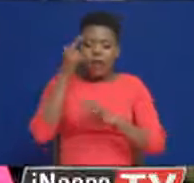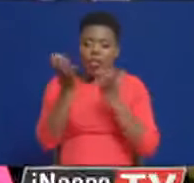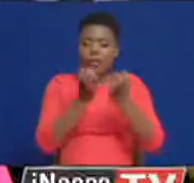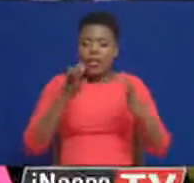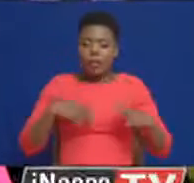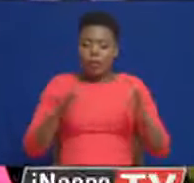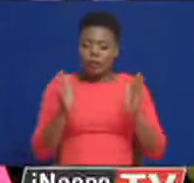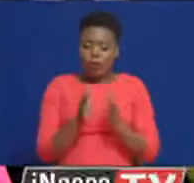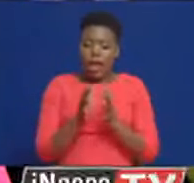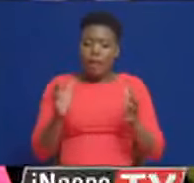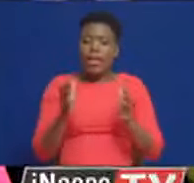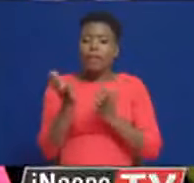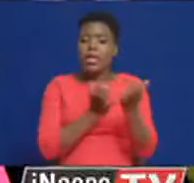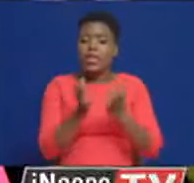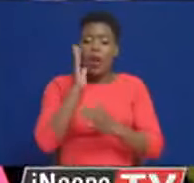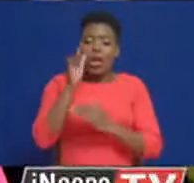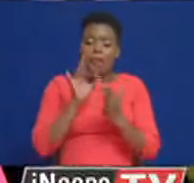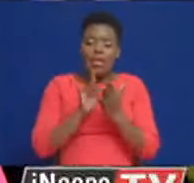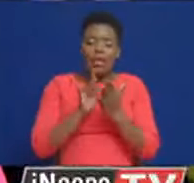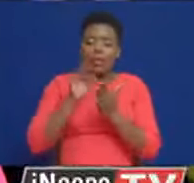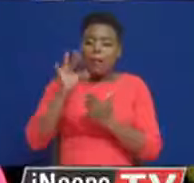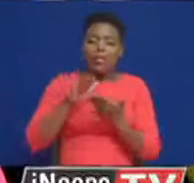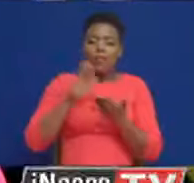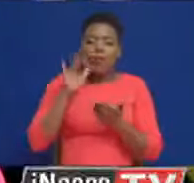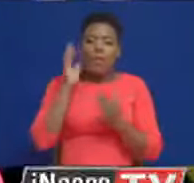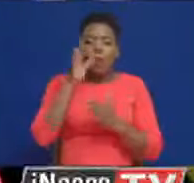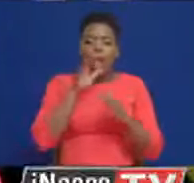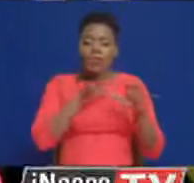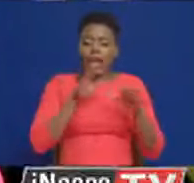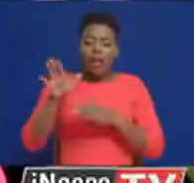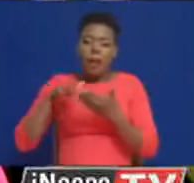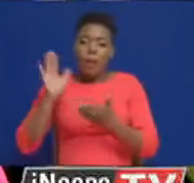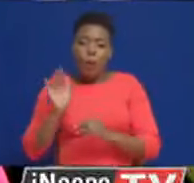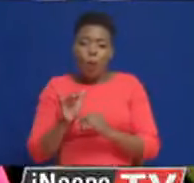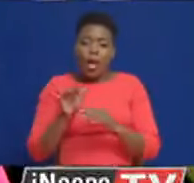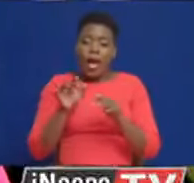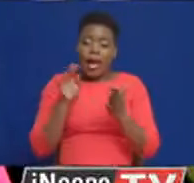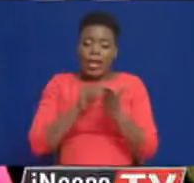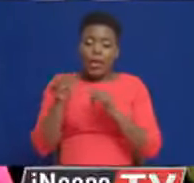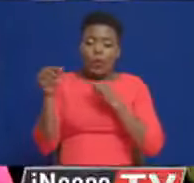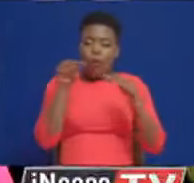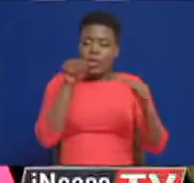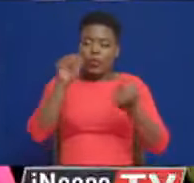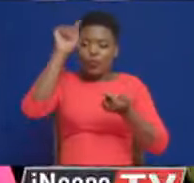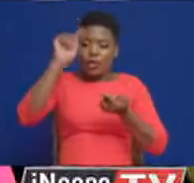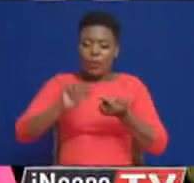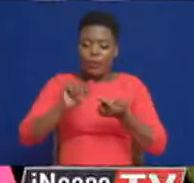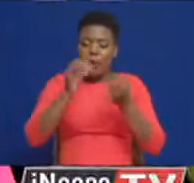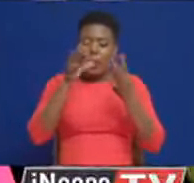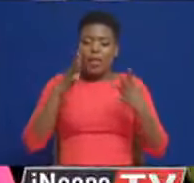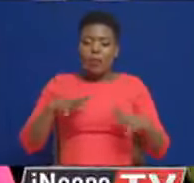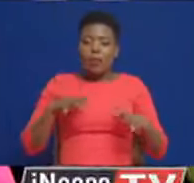increased expense could reduce profitability and competitiveness as many rely on